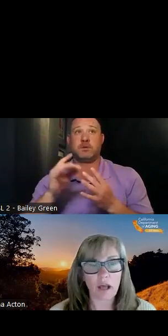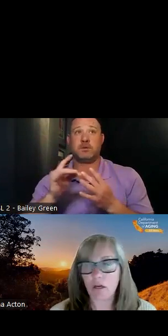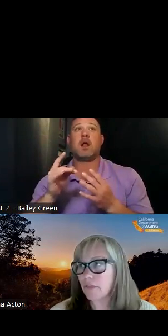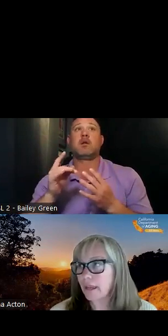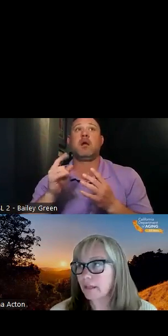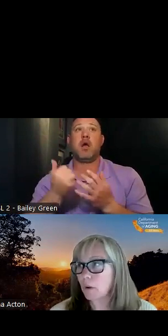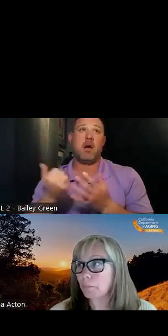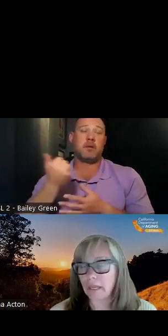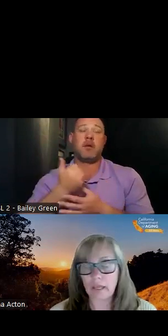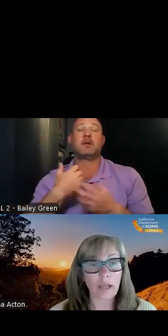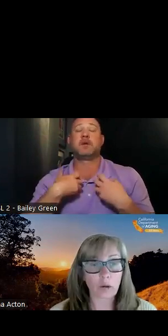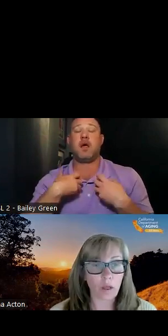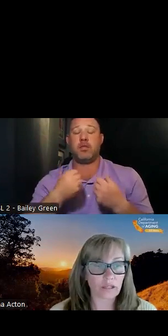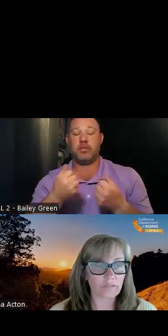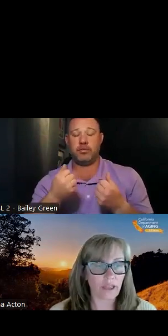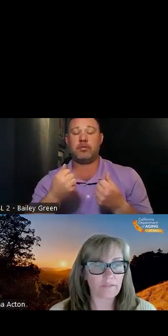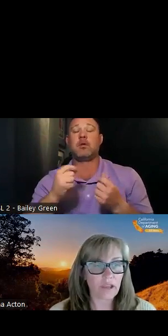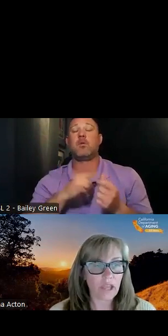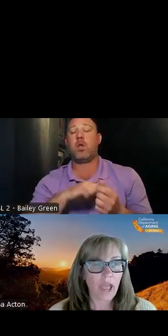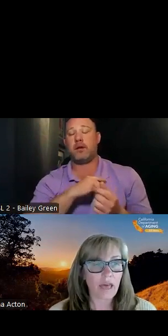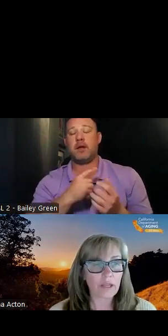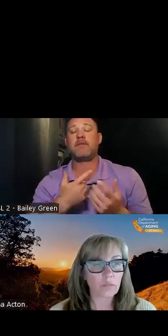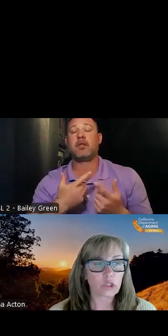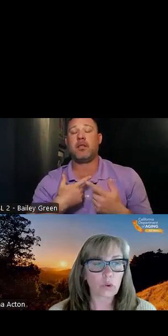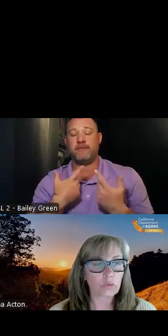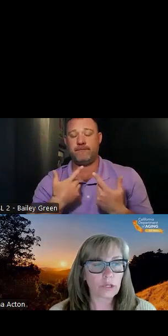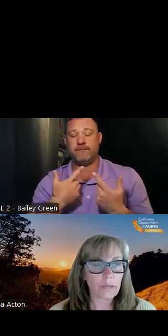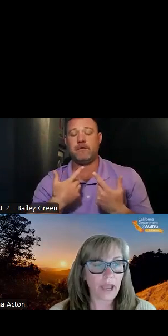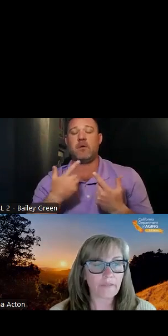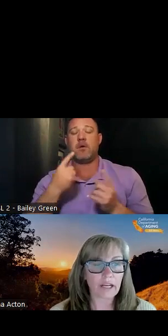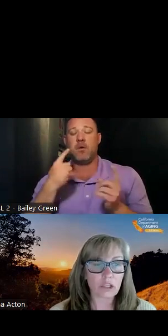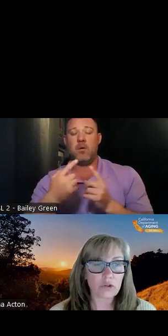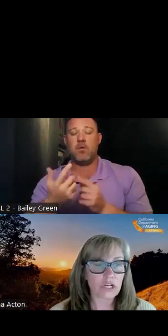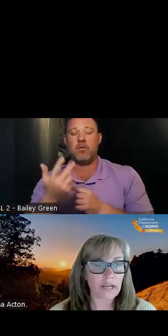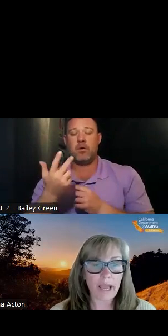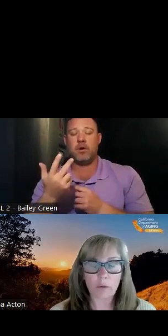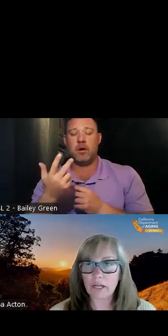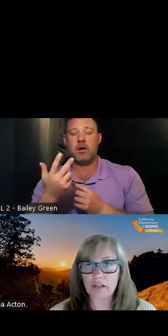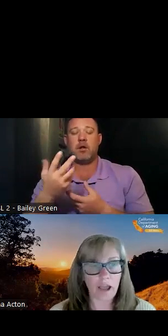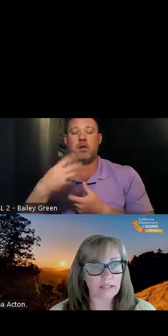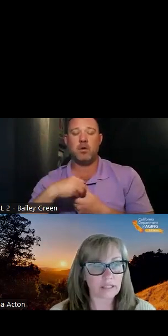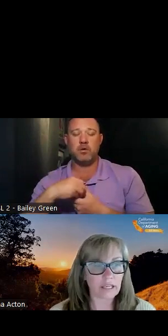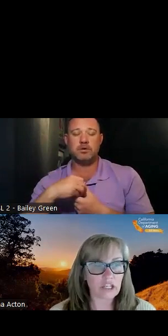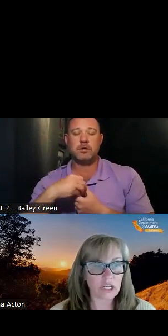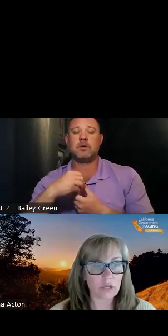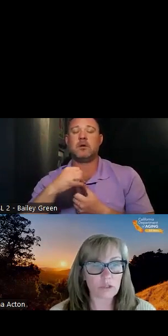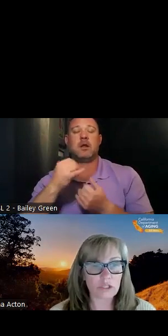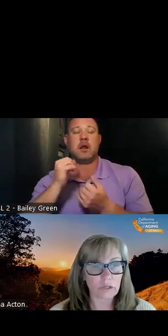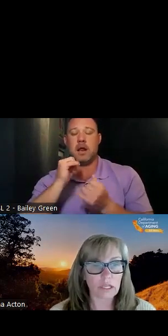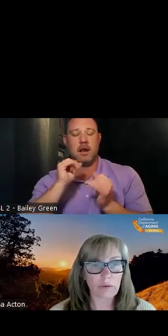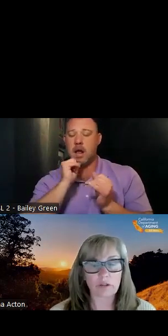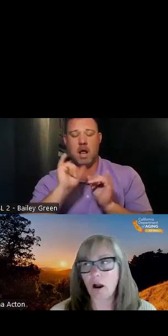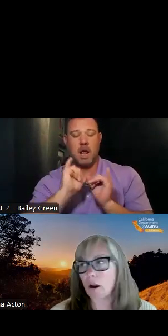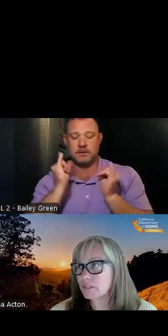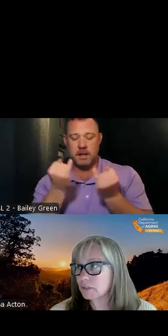our health and well-being and quality of life. And then with Goal 3, we have that inclusion and equity, not isolation, which is